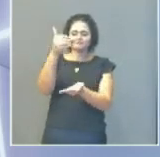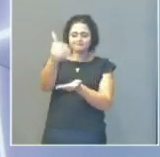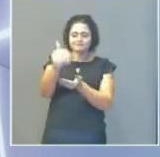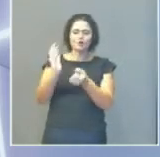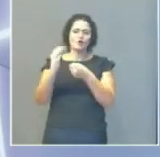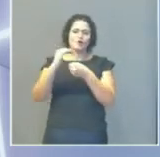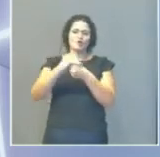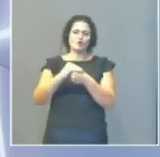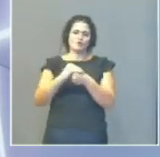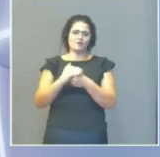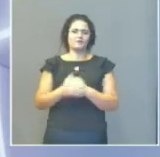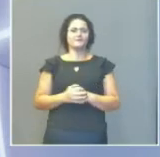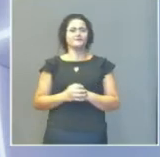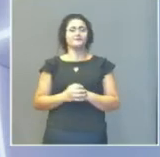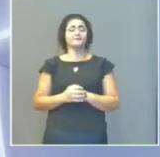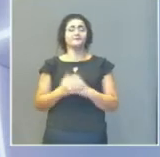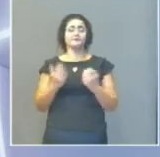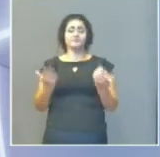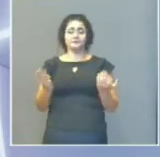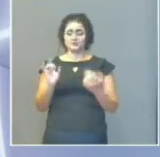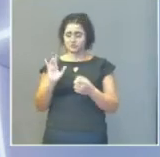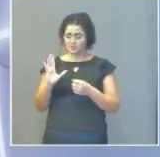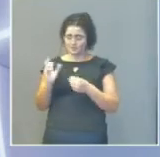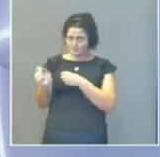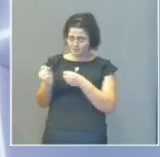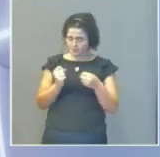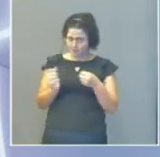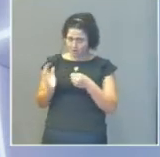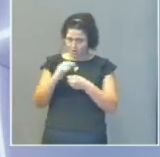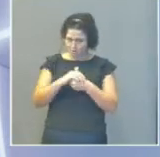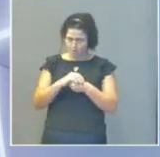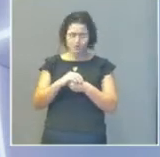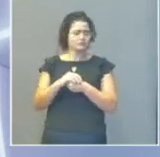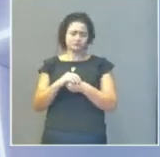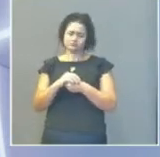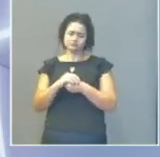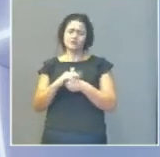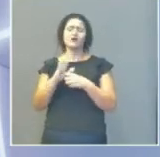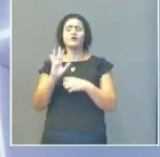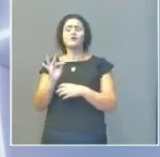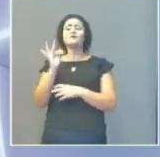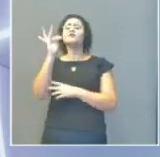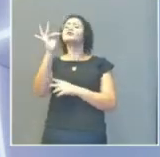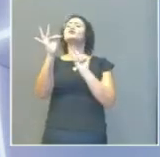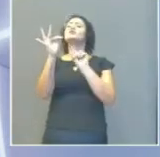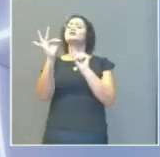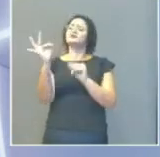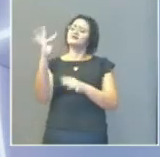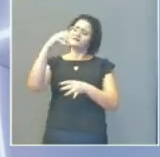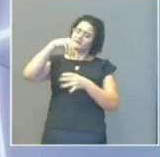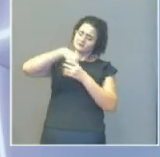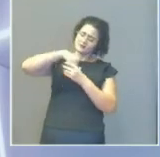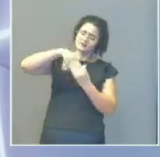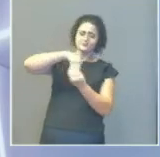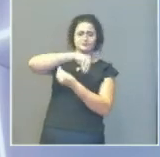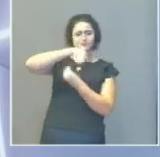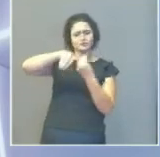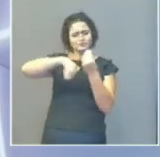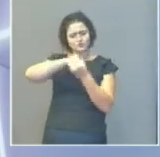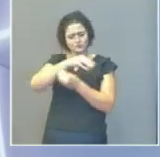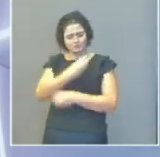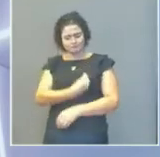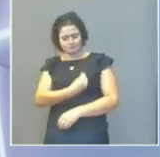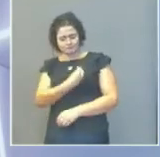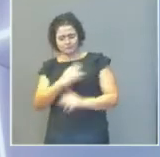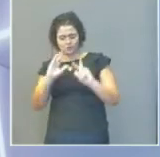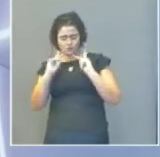And not just of colonial might, the future is part of the assemblage of human presence. What do I